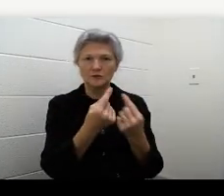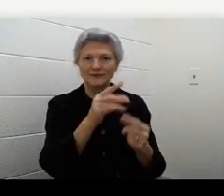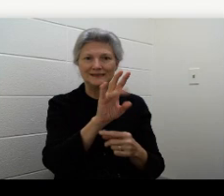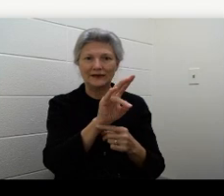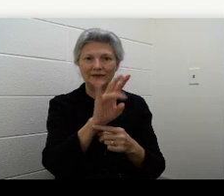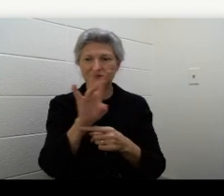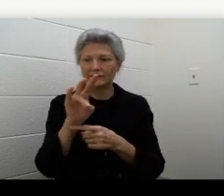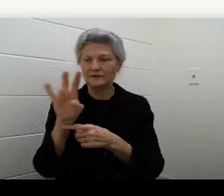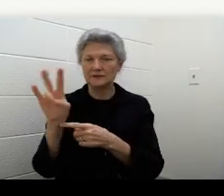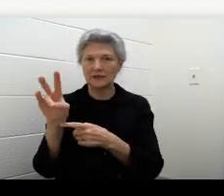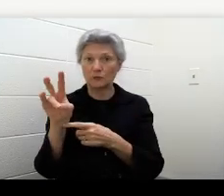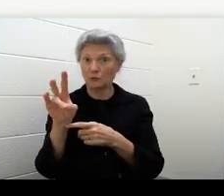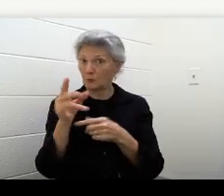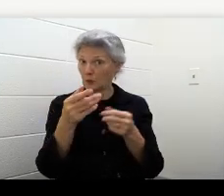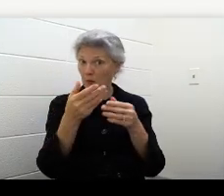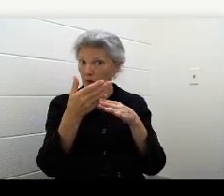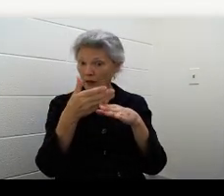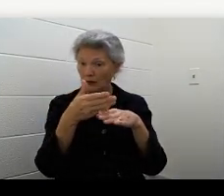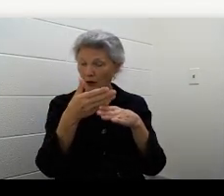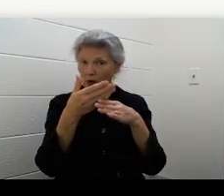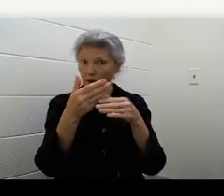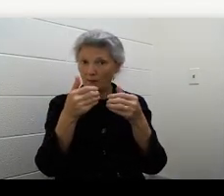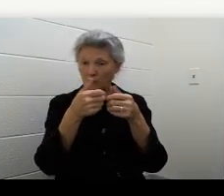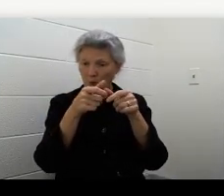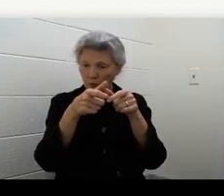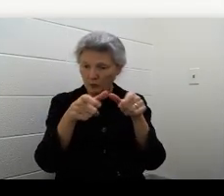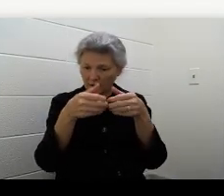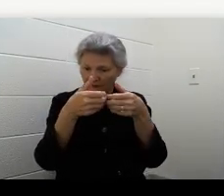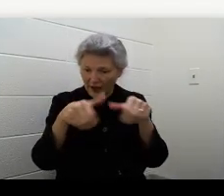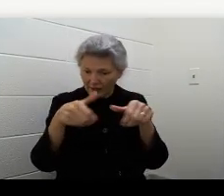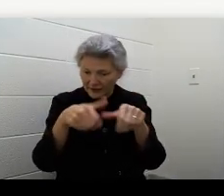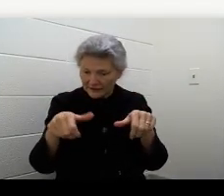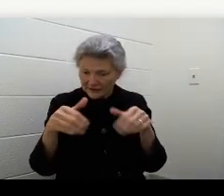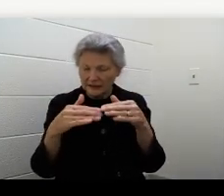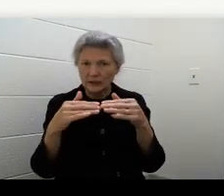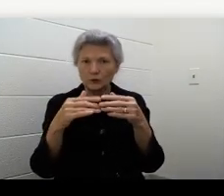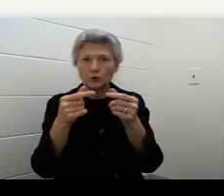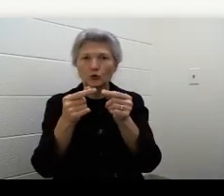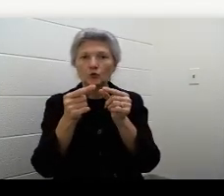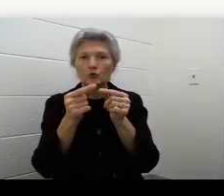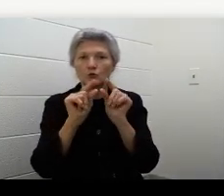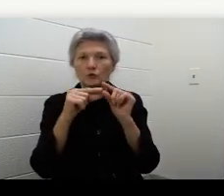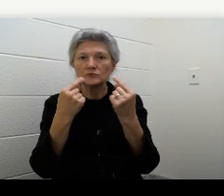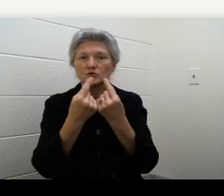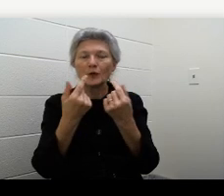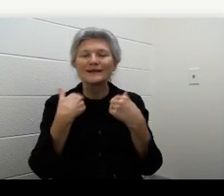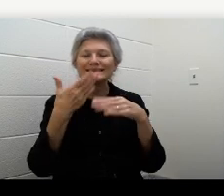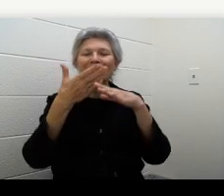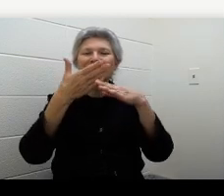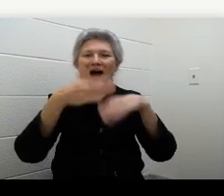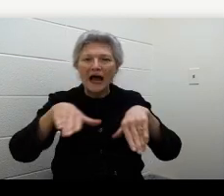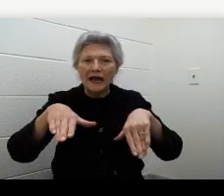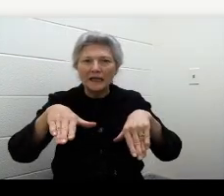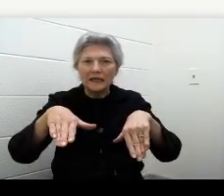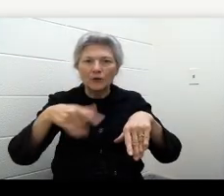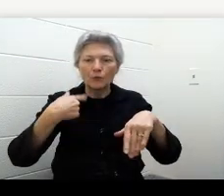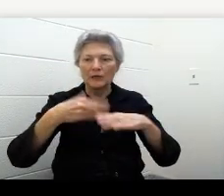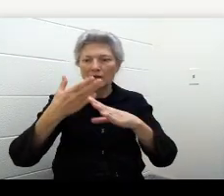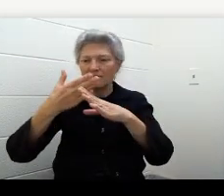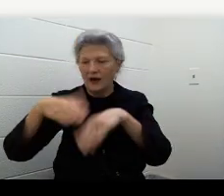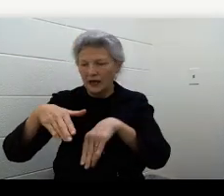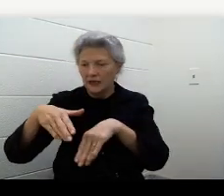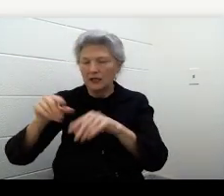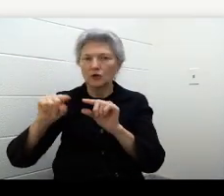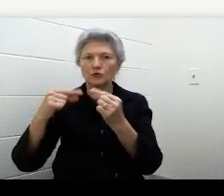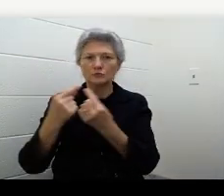7. Remember, when we break things into equal groups, we are dividing, and we divided them into groups